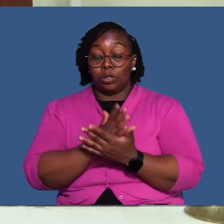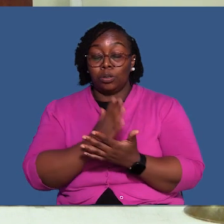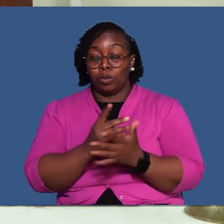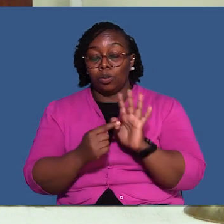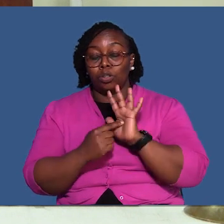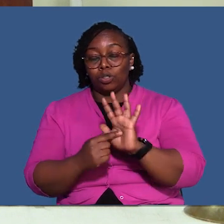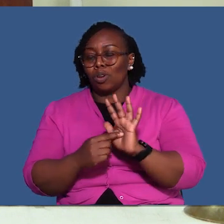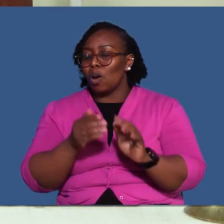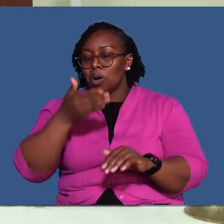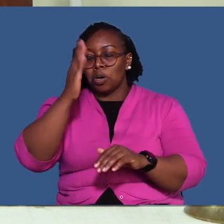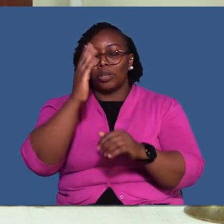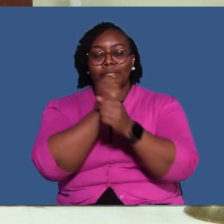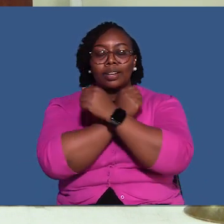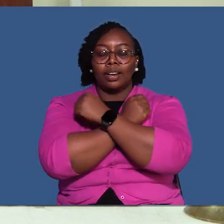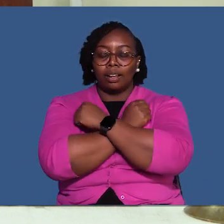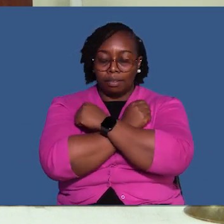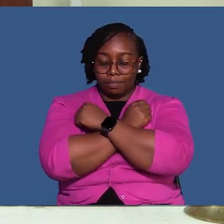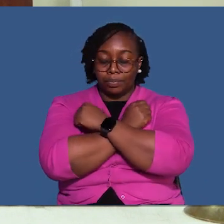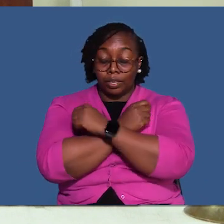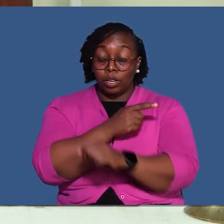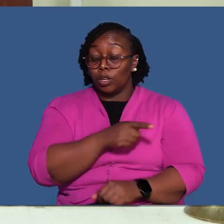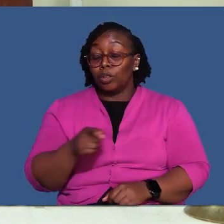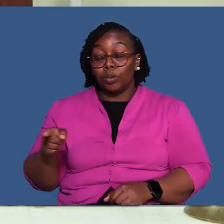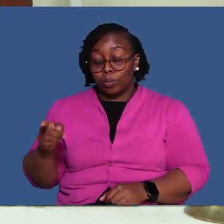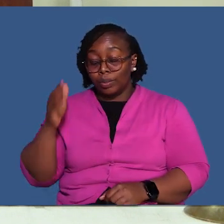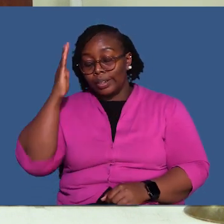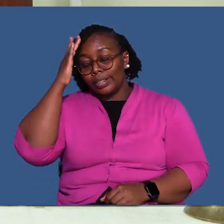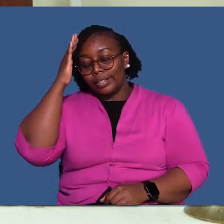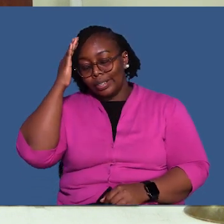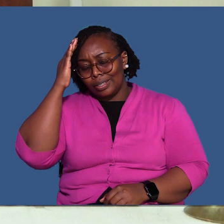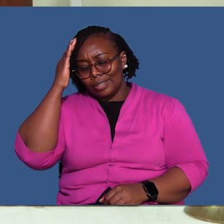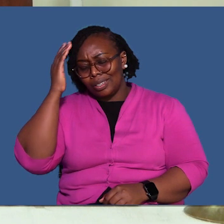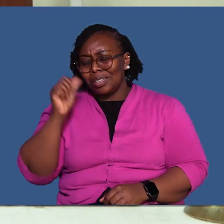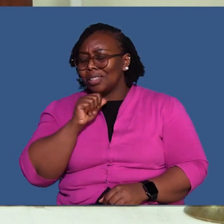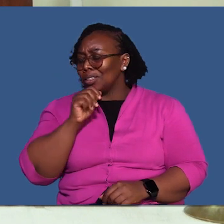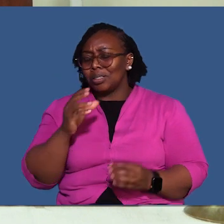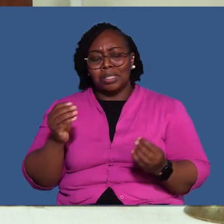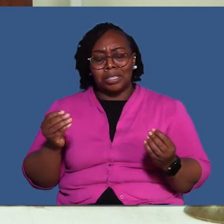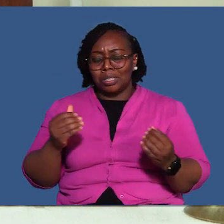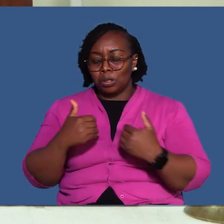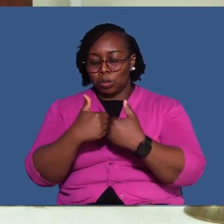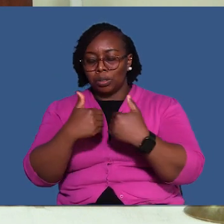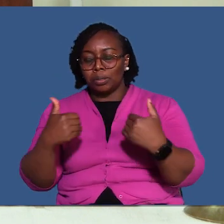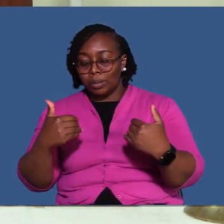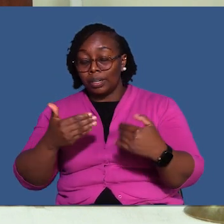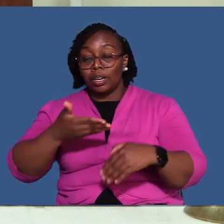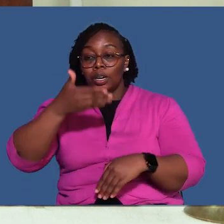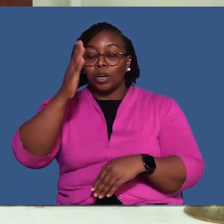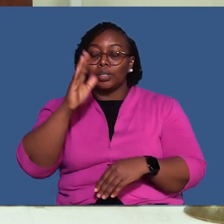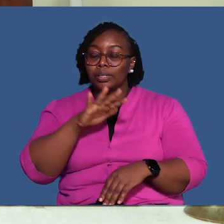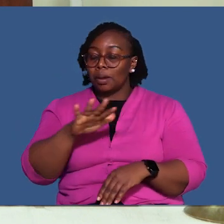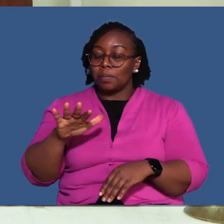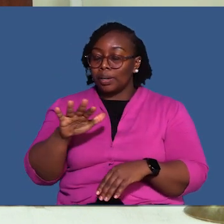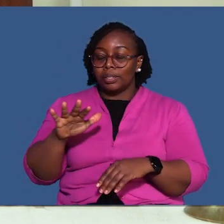of God's love. You realize that you cannot separate God's presence from